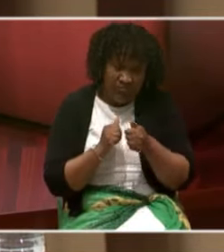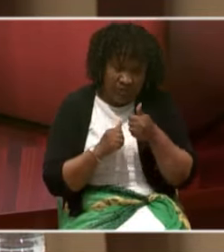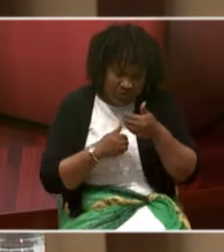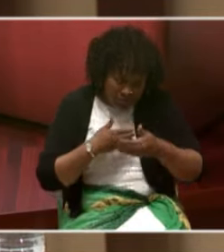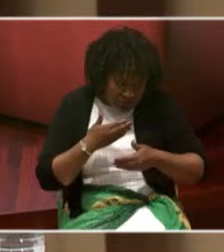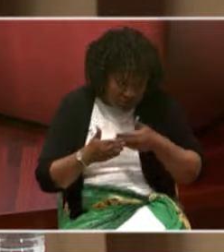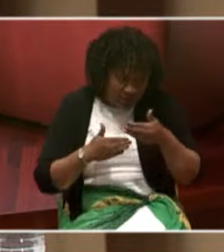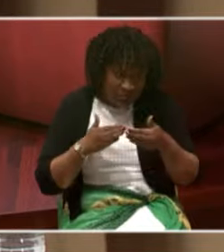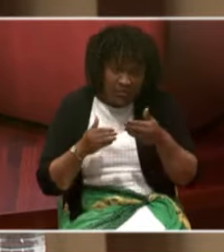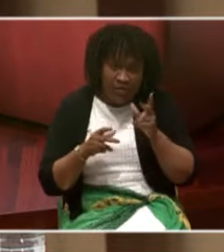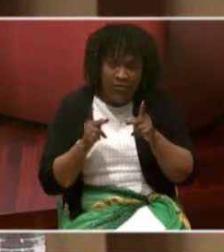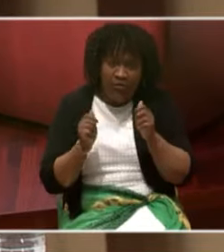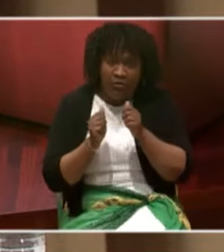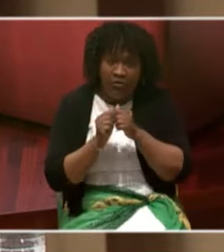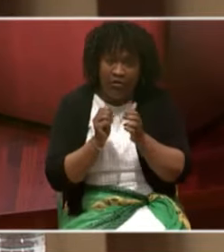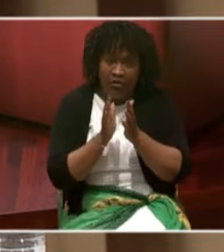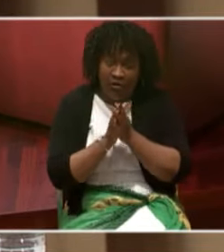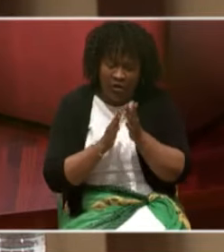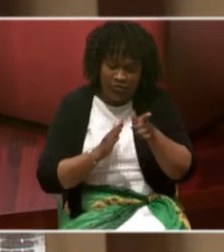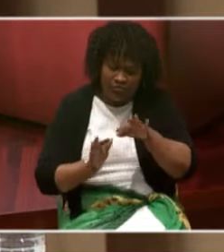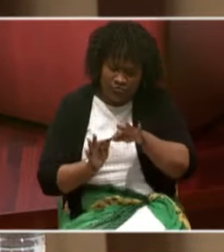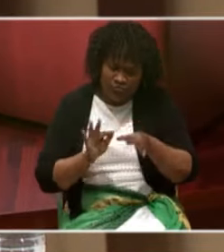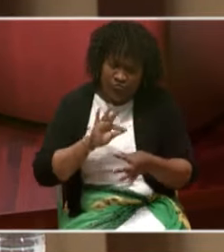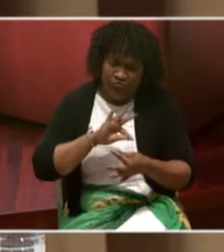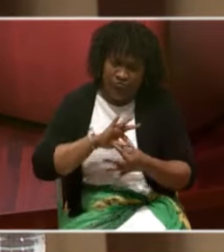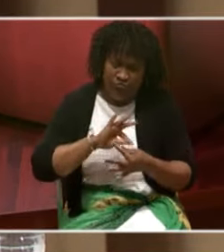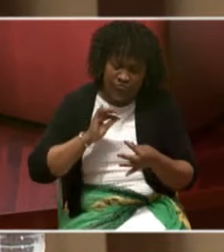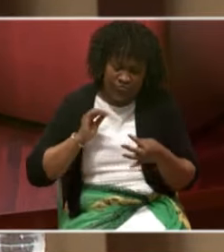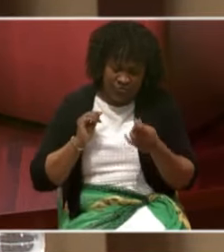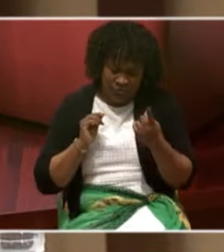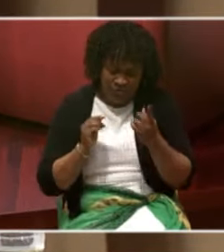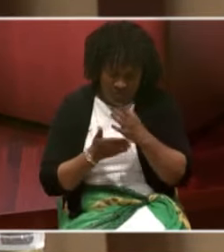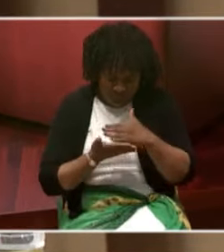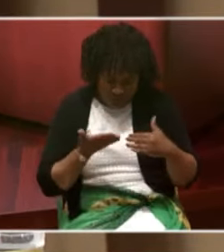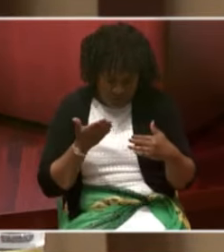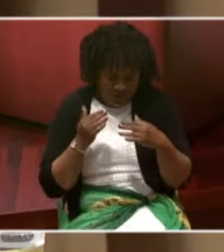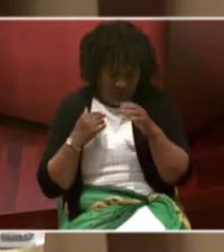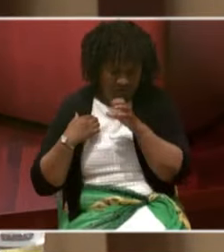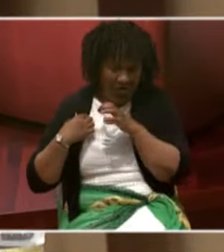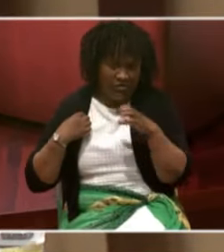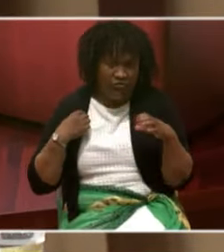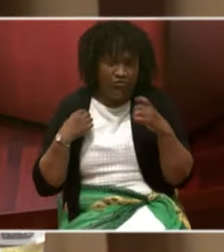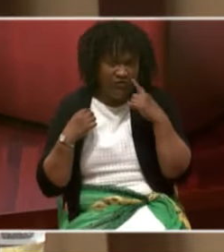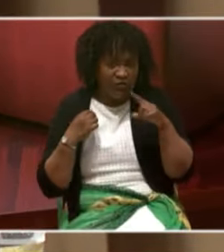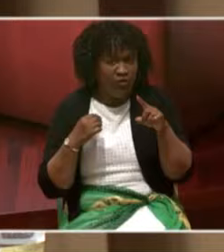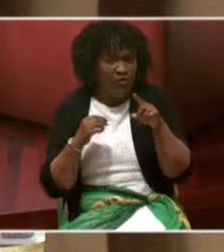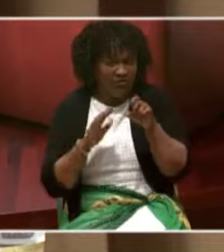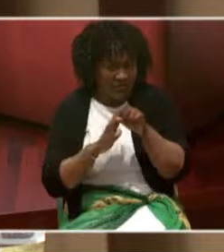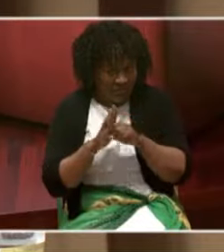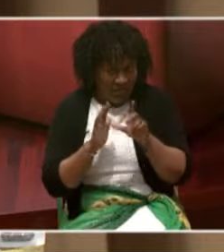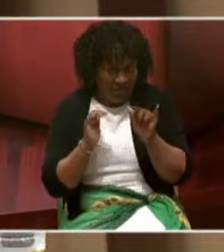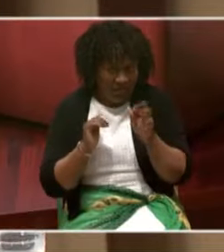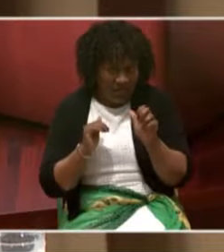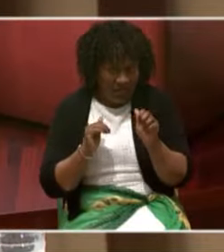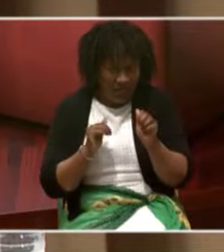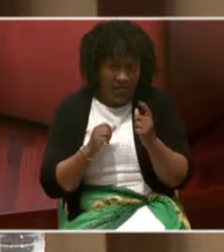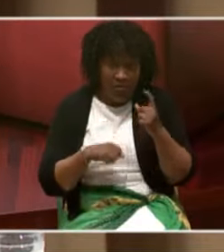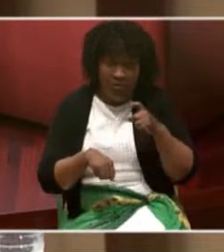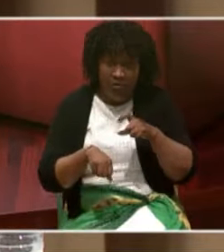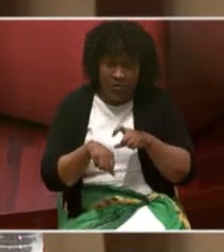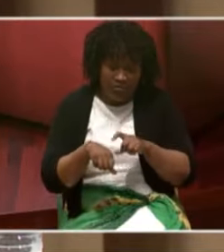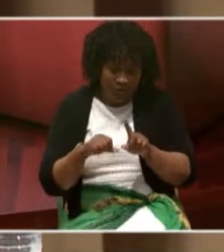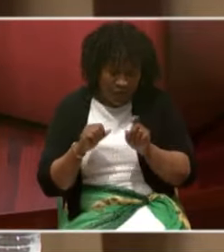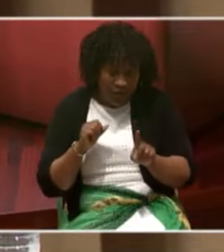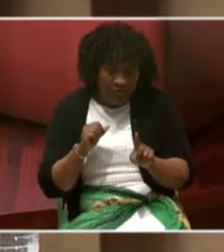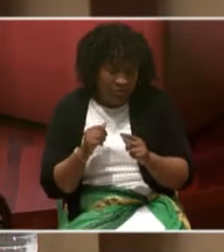from Dr. King's organization, walking with me, said, "John, can you swim?" I said, "No." I